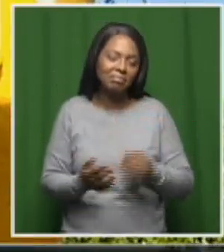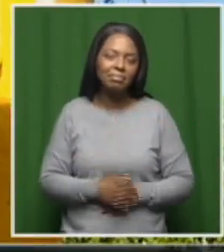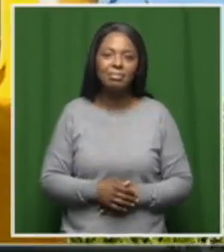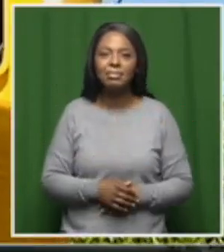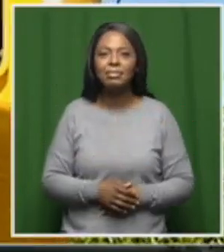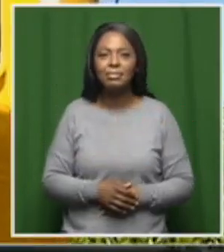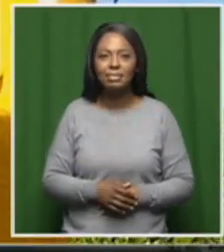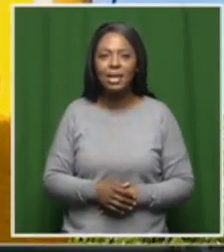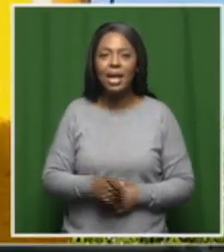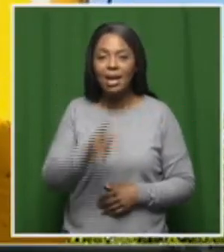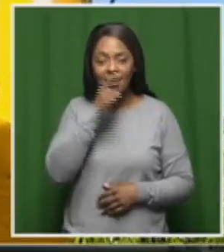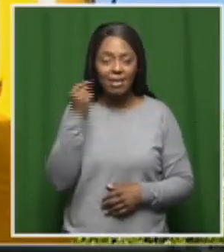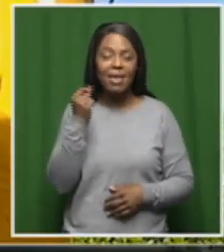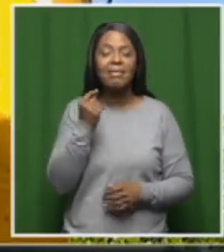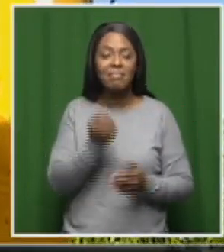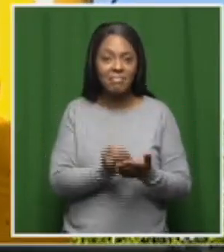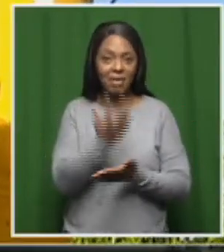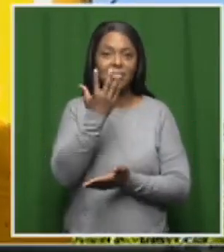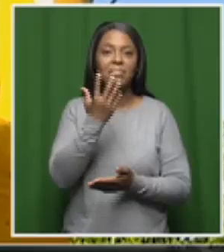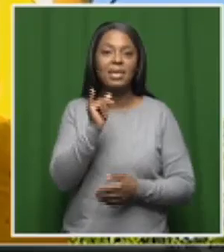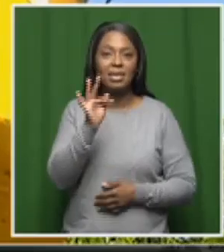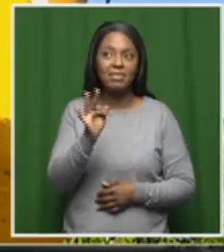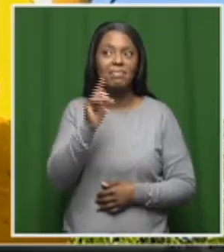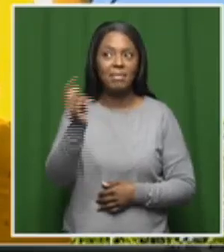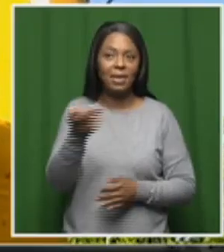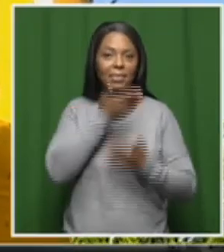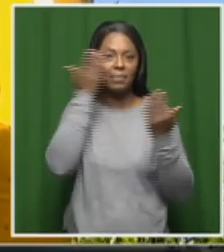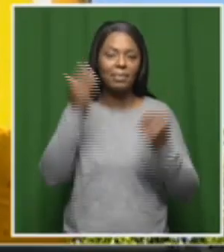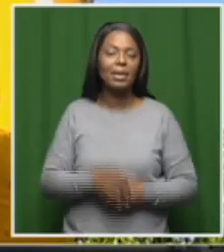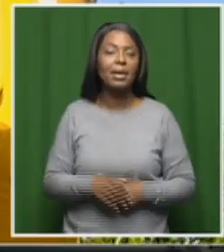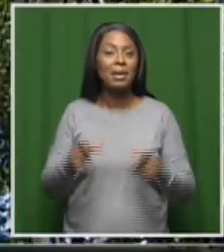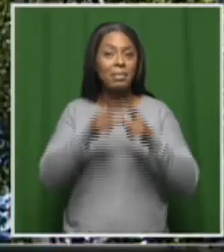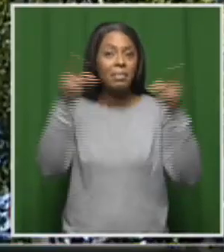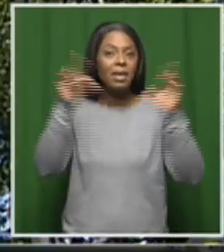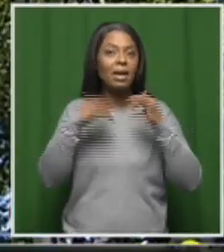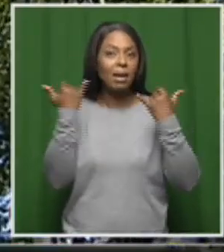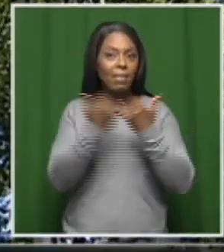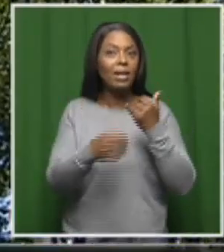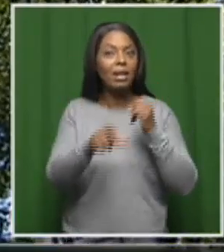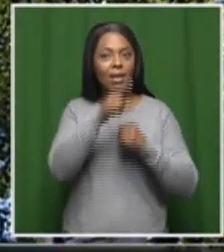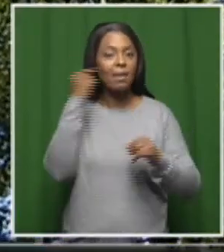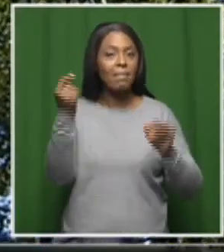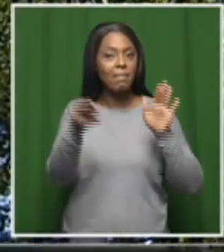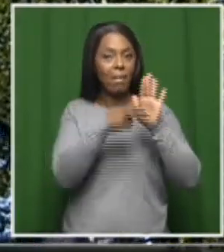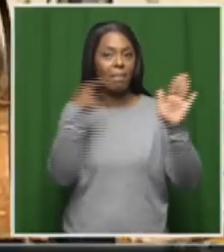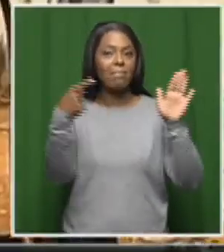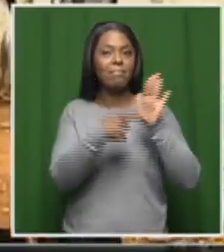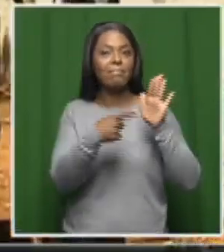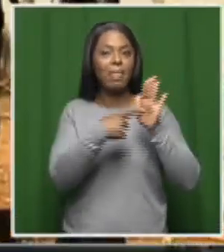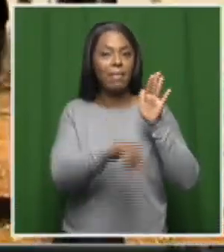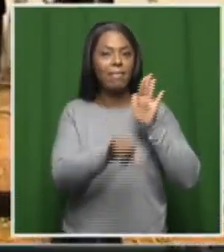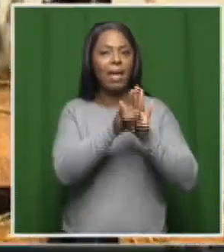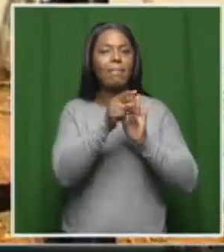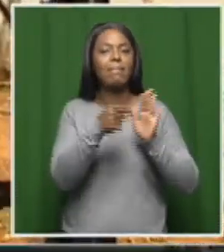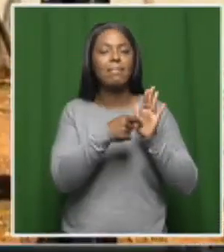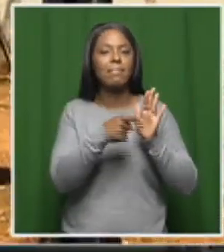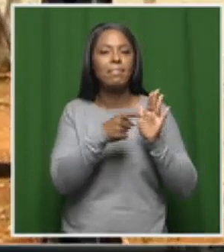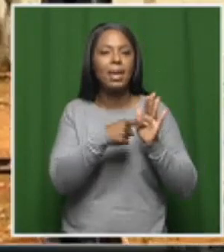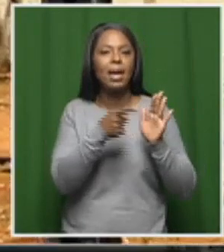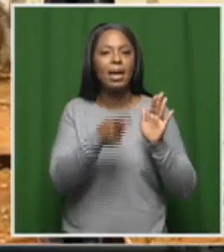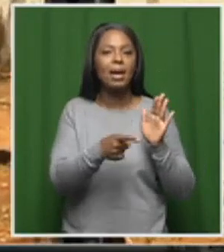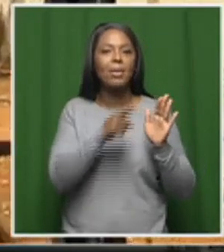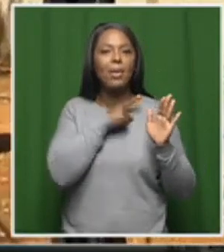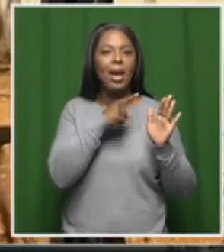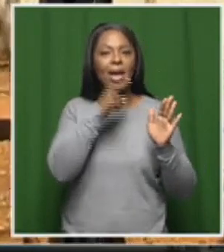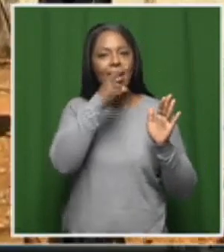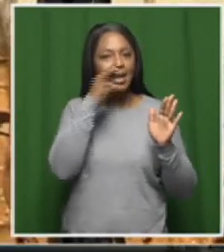come out if they don't pay, and we've seen big companies that have been named and shamed, and who've quickly made payments in order not for